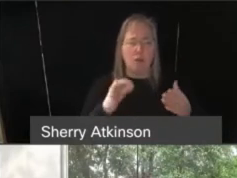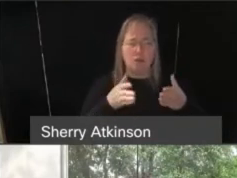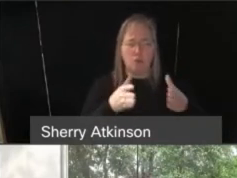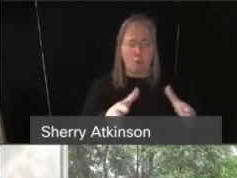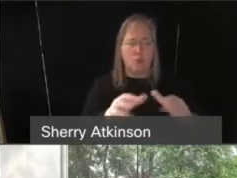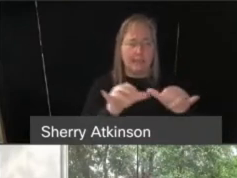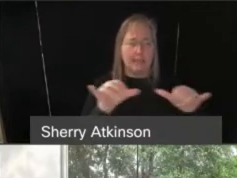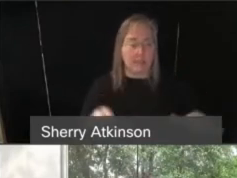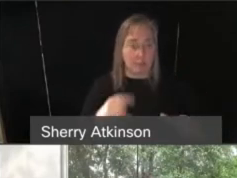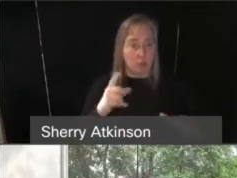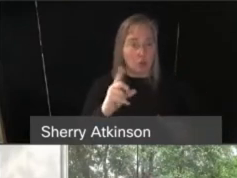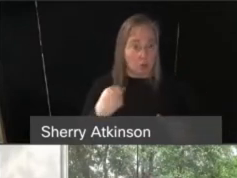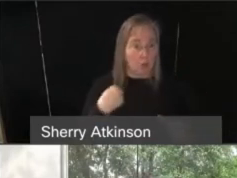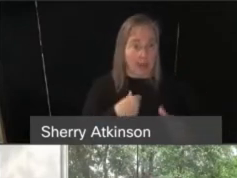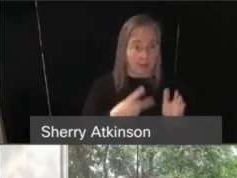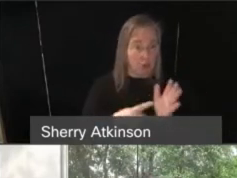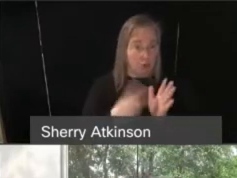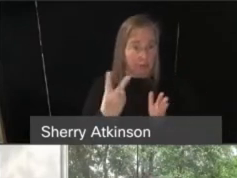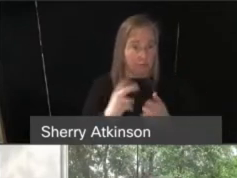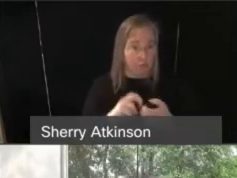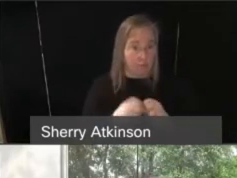we have a duplicate problem there?